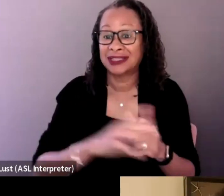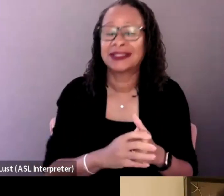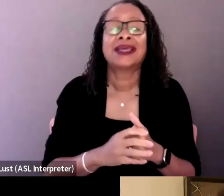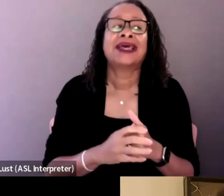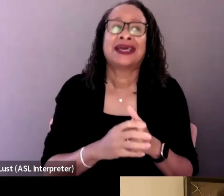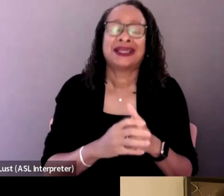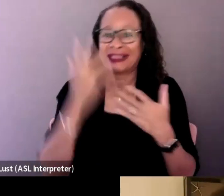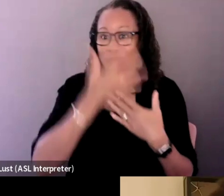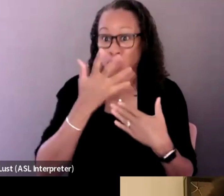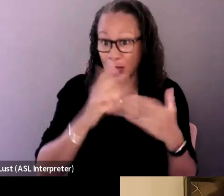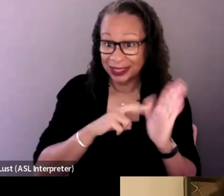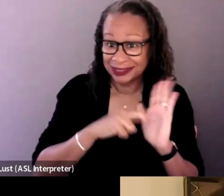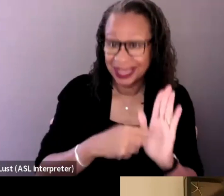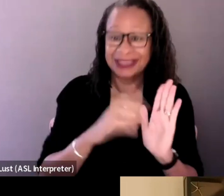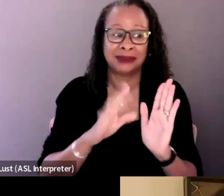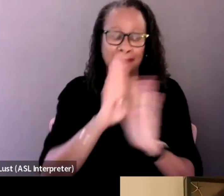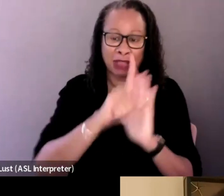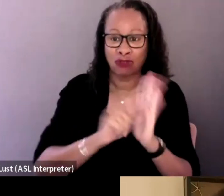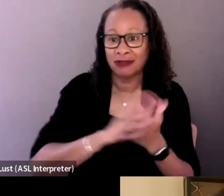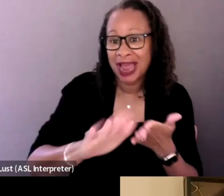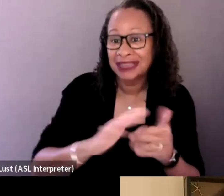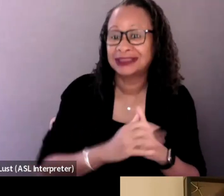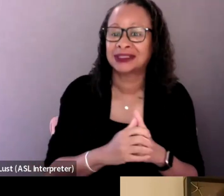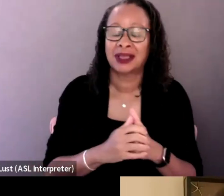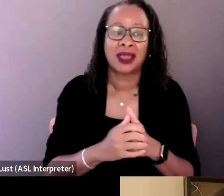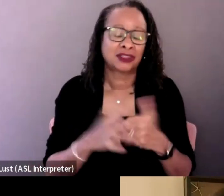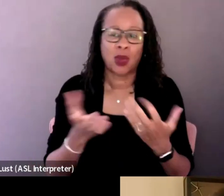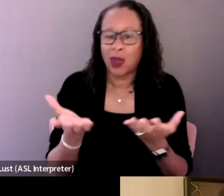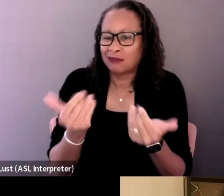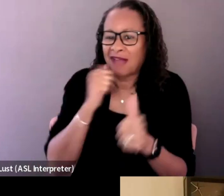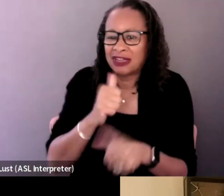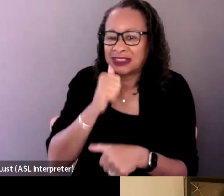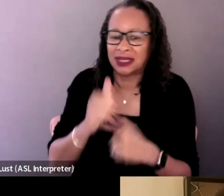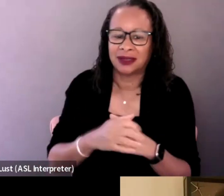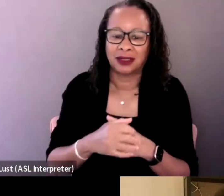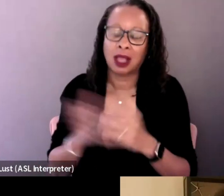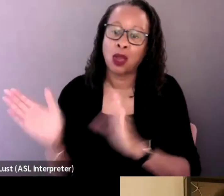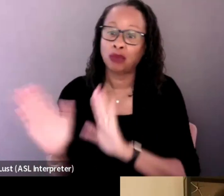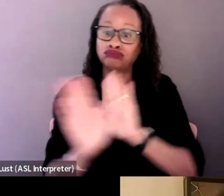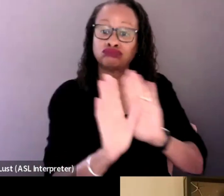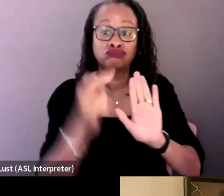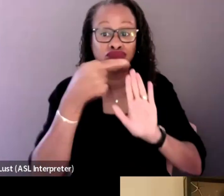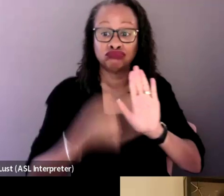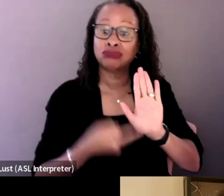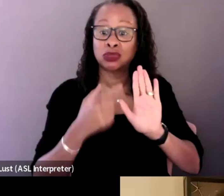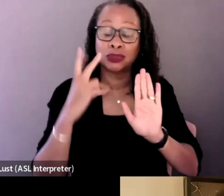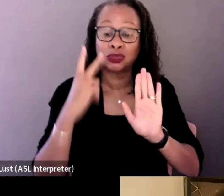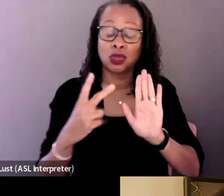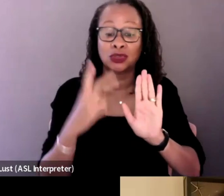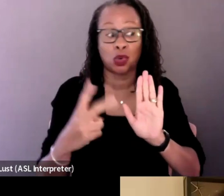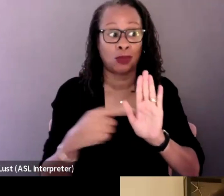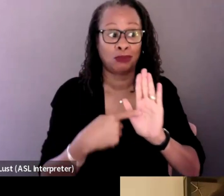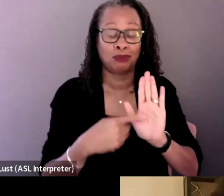in these shots. But every now and then they would always ask, "Can we see the footage?" And I'm always like, "Welcome, please. This is the hard disk. This is sorry,